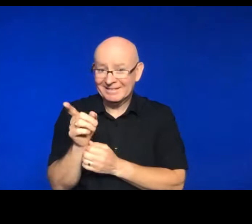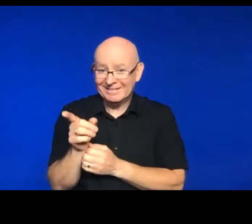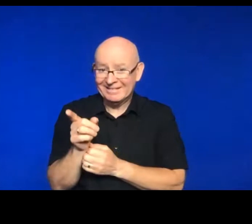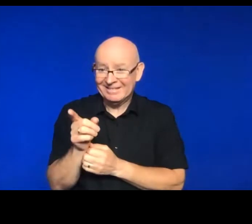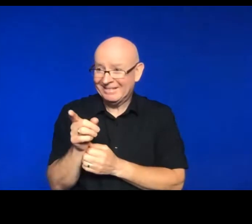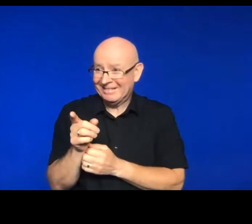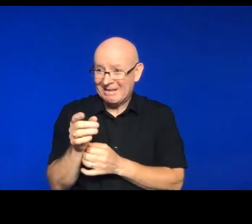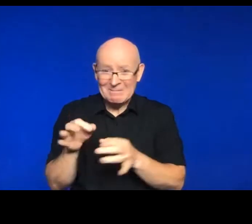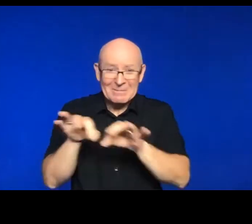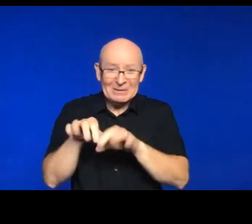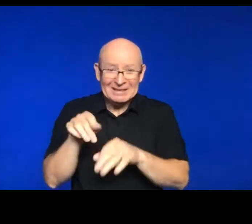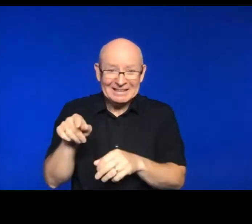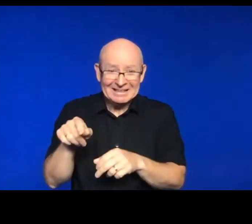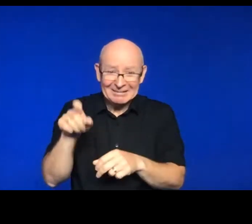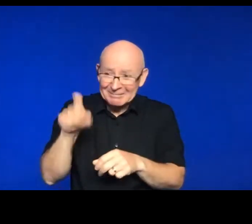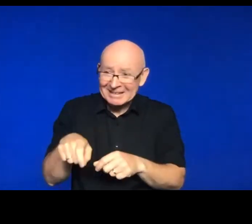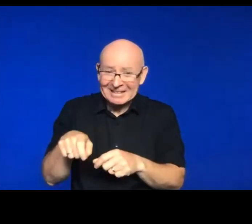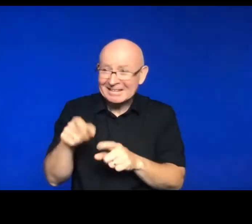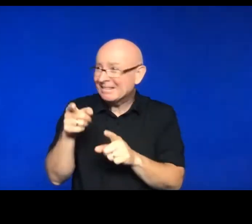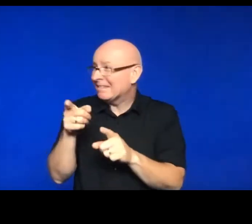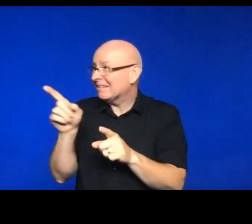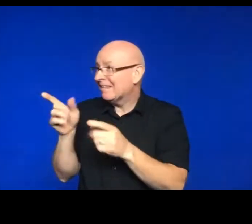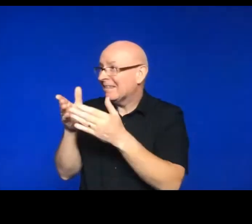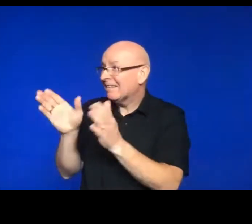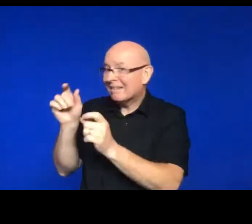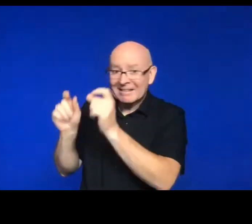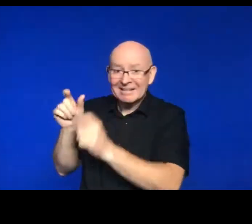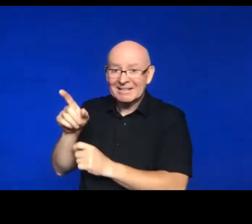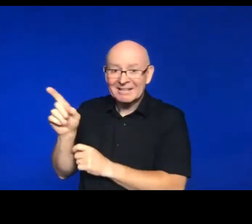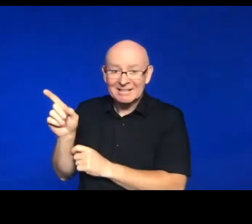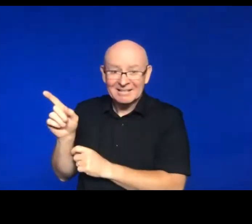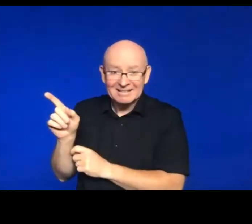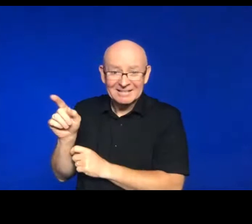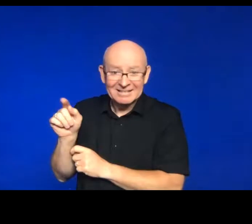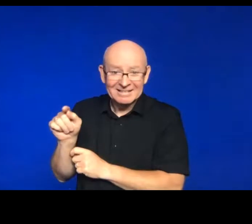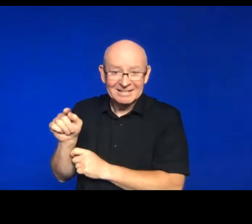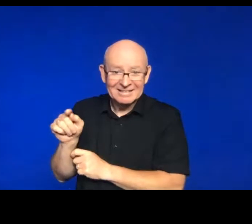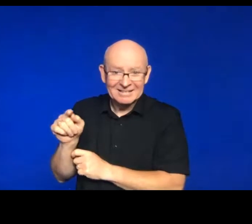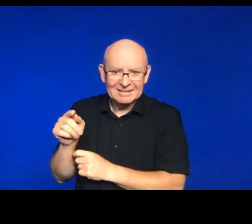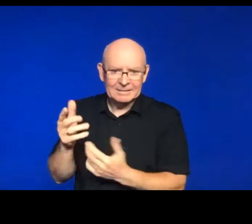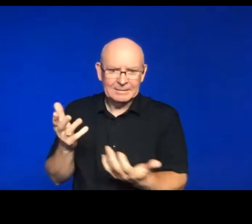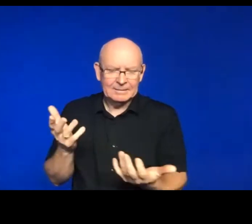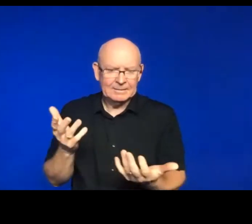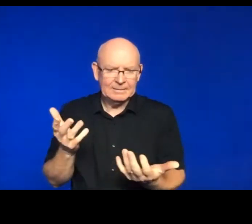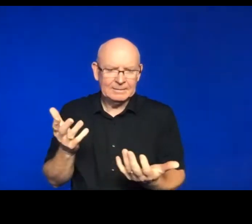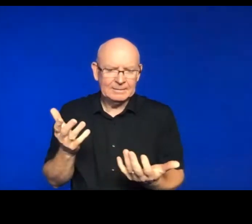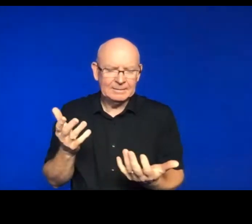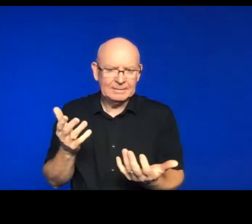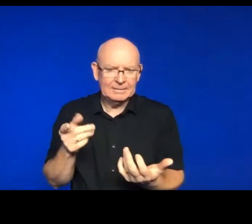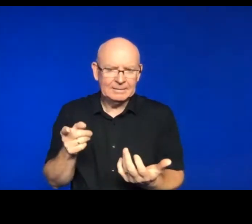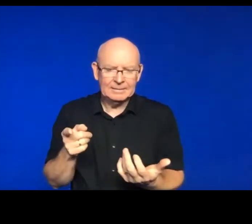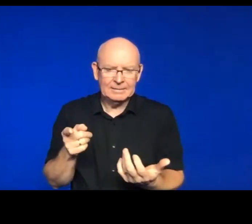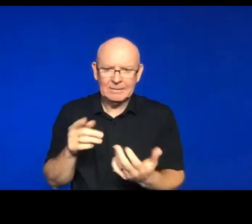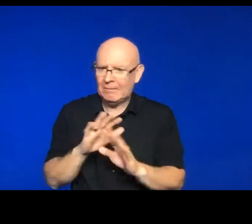not sufficient for persons with disabilities, or those services that are not considered